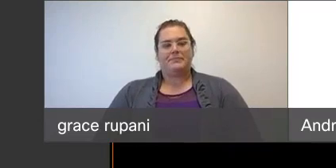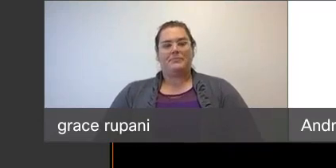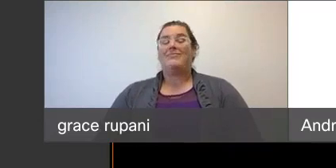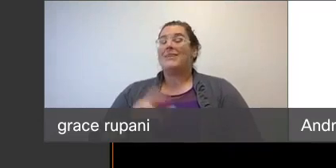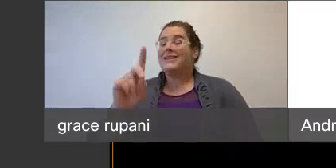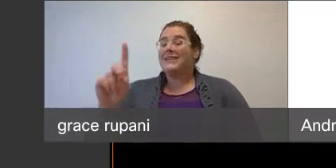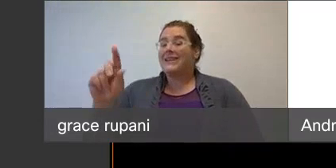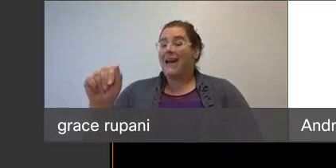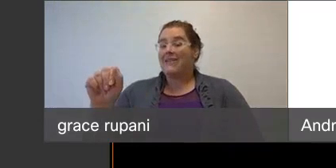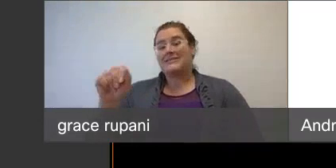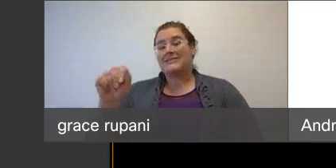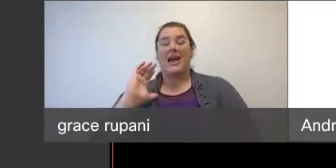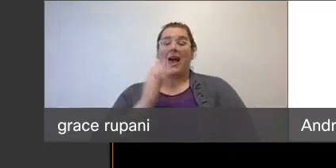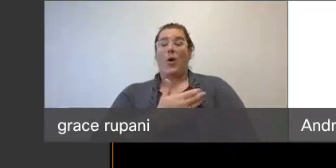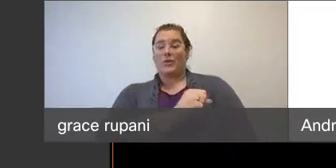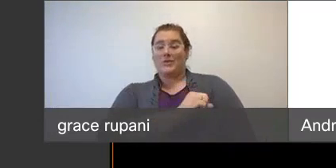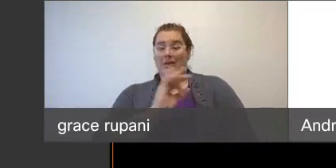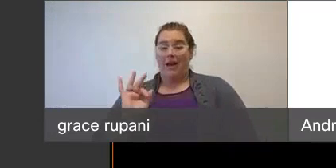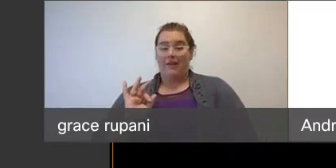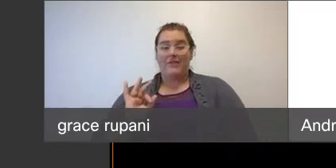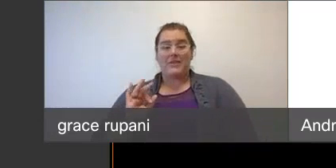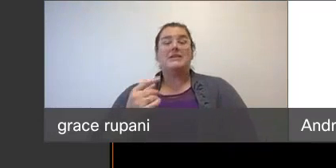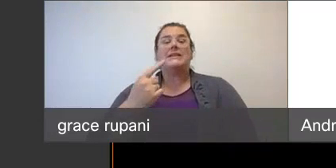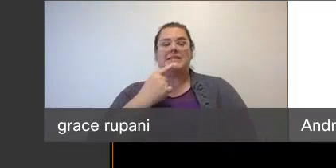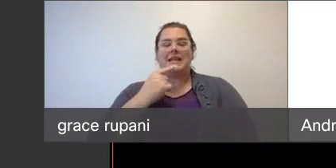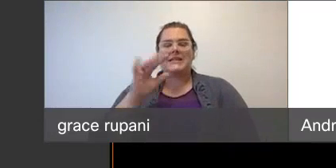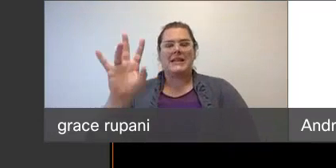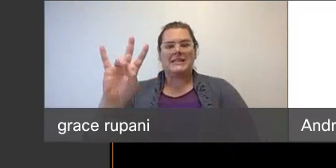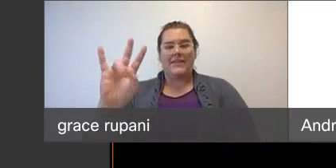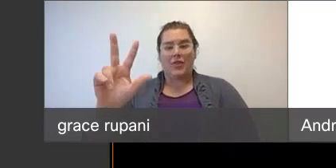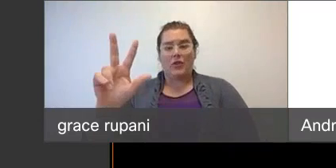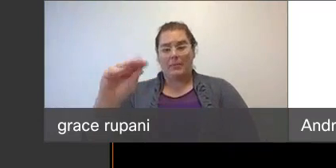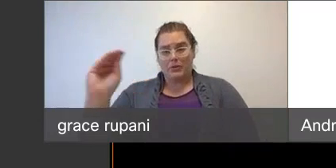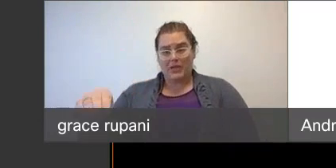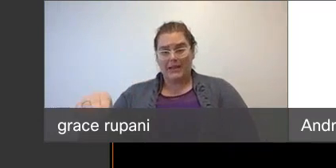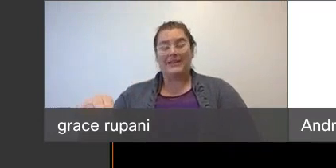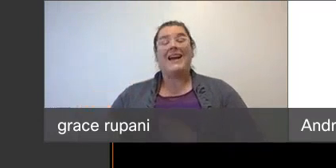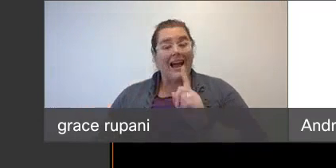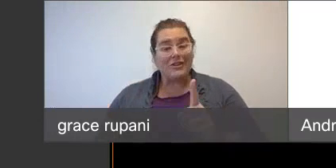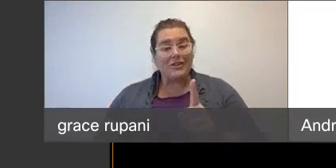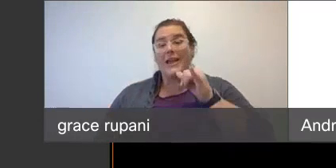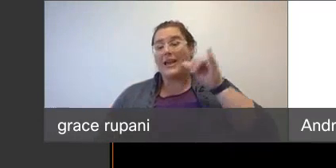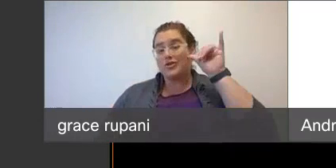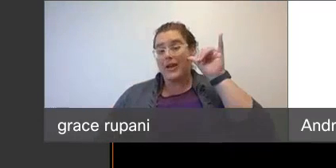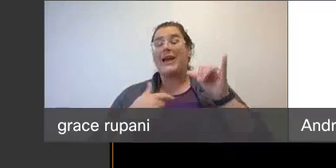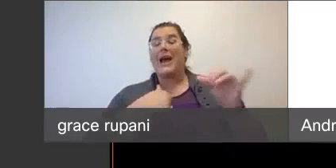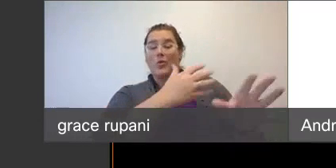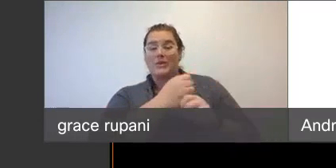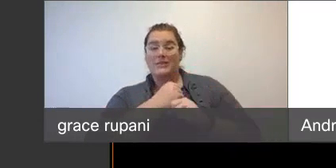DDS staff, oh, okay, it says 73%. And actually, I received an update yesterday that I should have put here. We're now